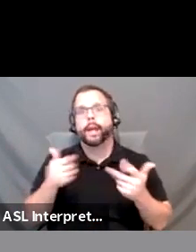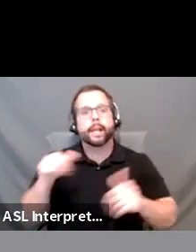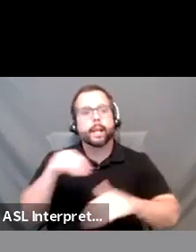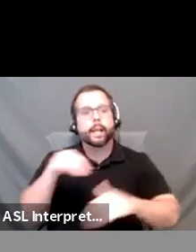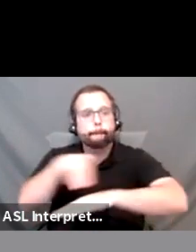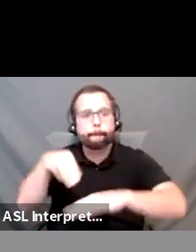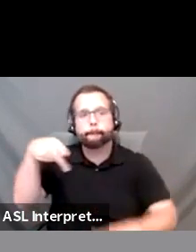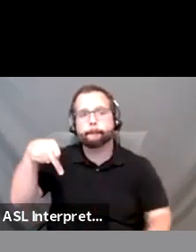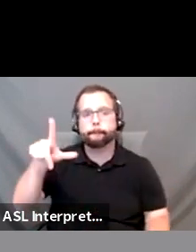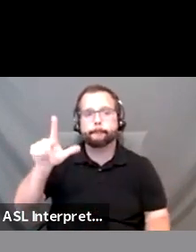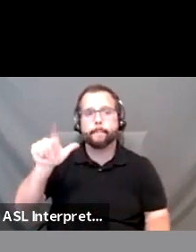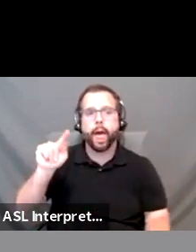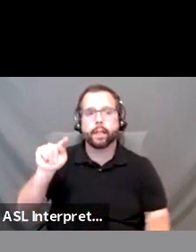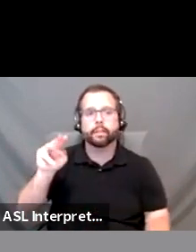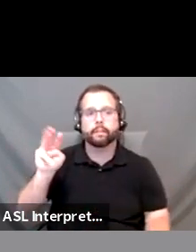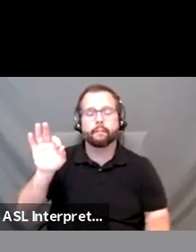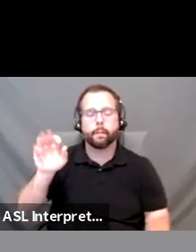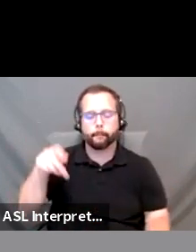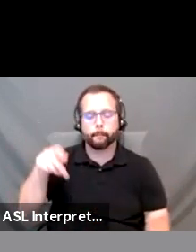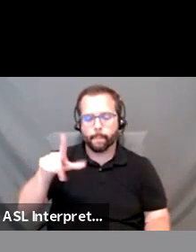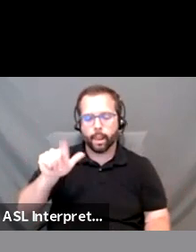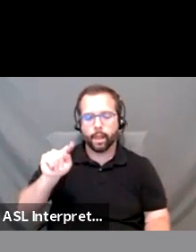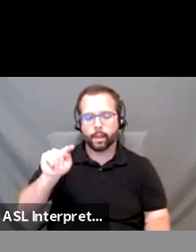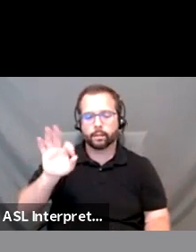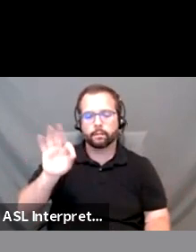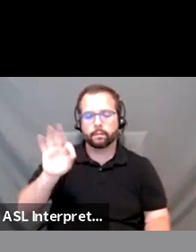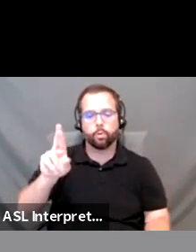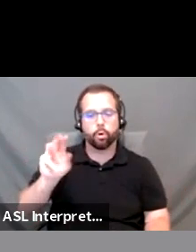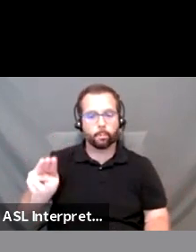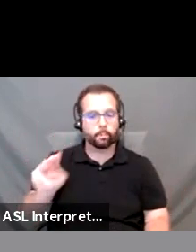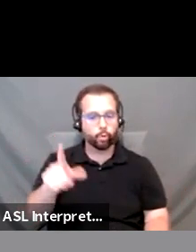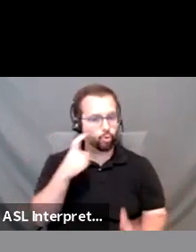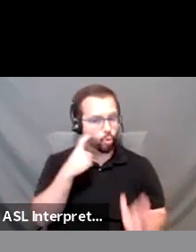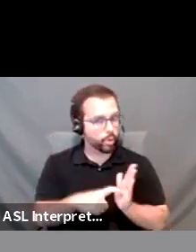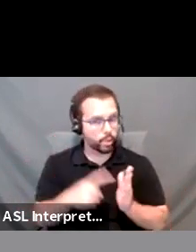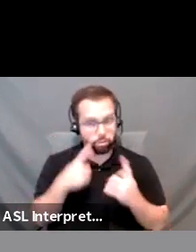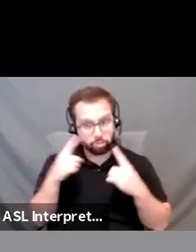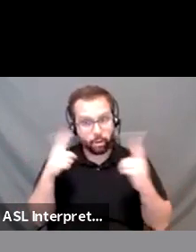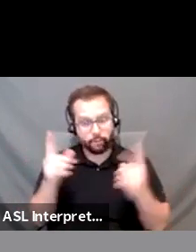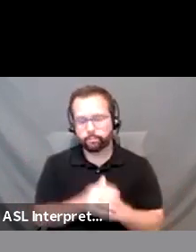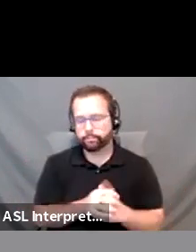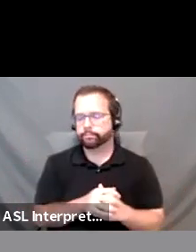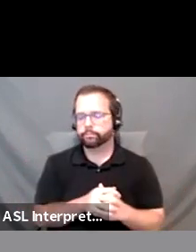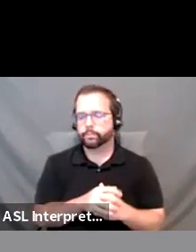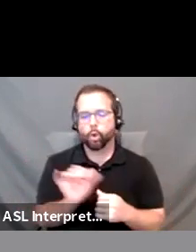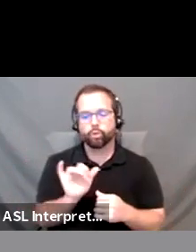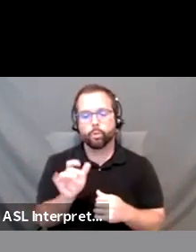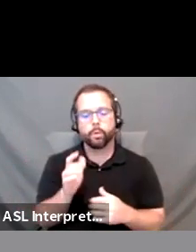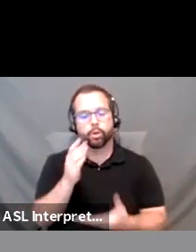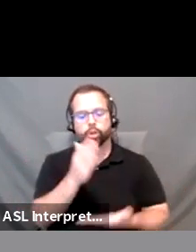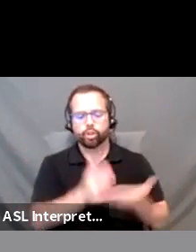in today a little bit to talk about, um, how are you reaching those that have been a